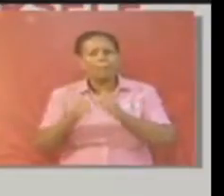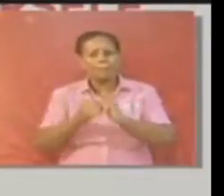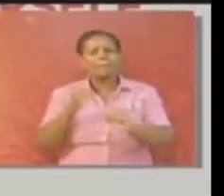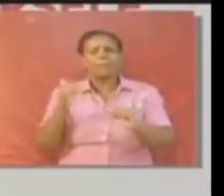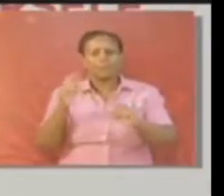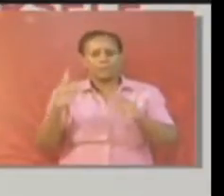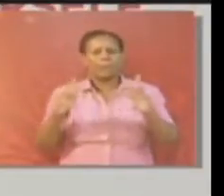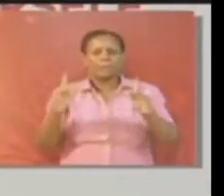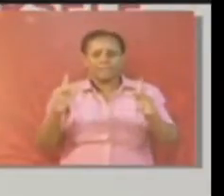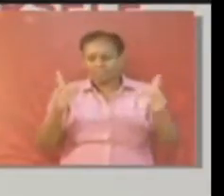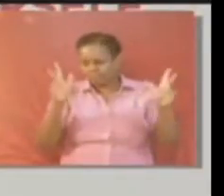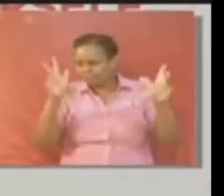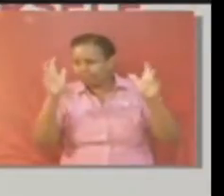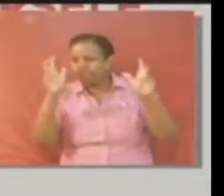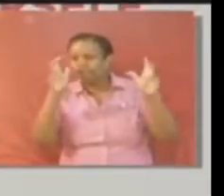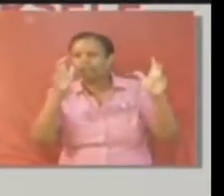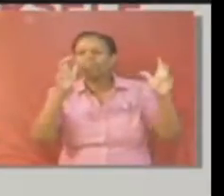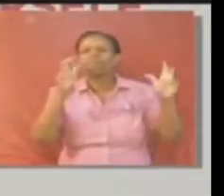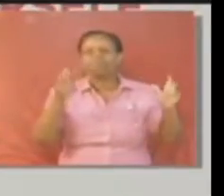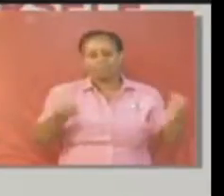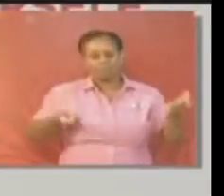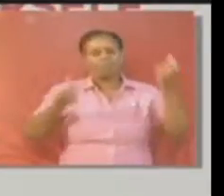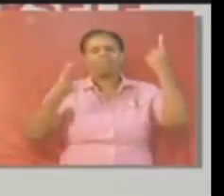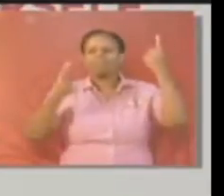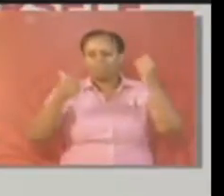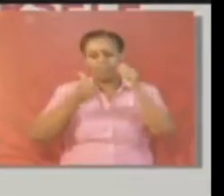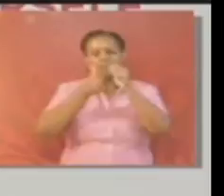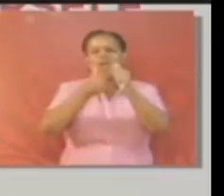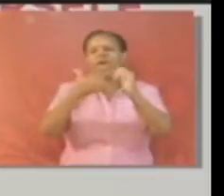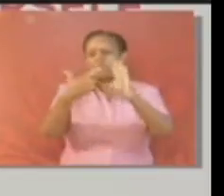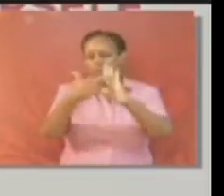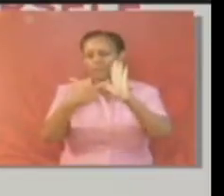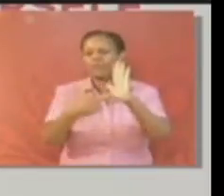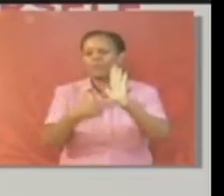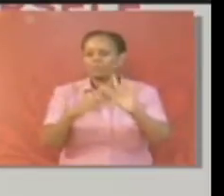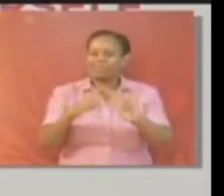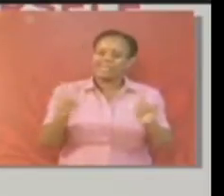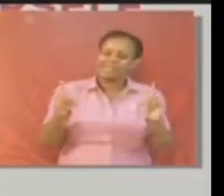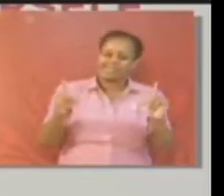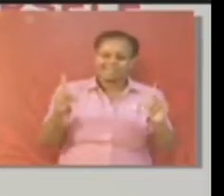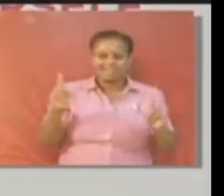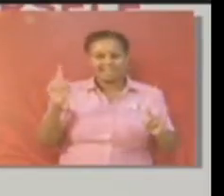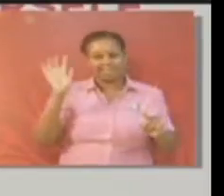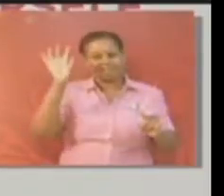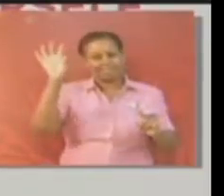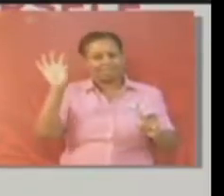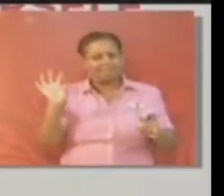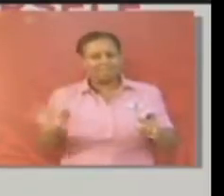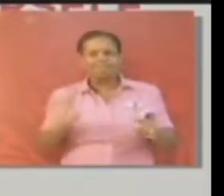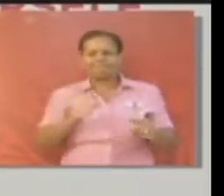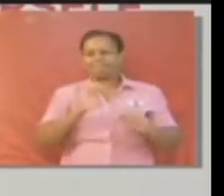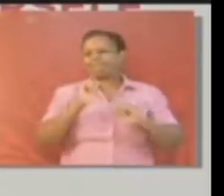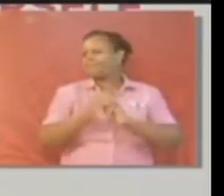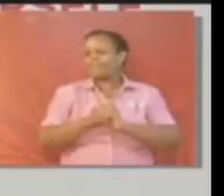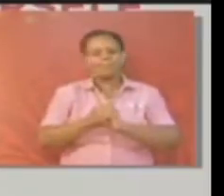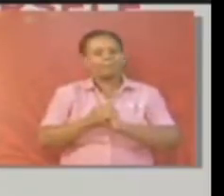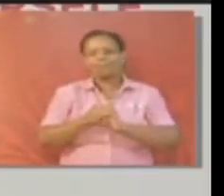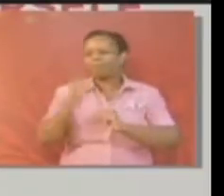people that still insist on having birthday parties, zesta parties, and it doesn't matter